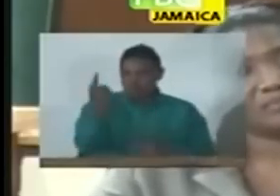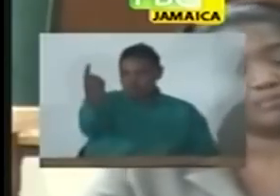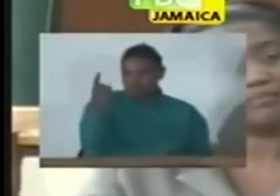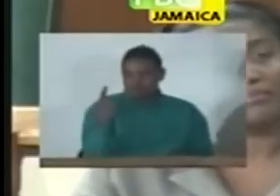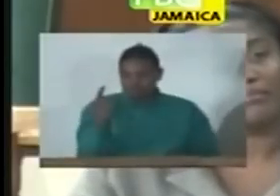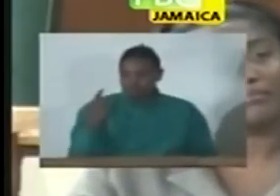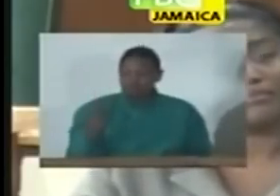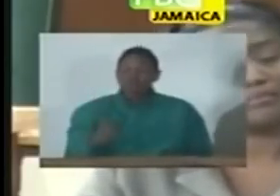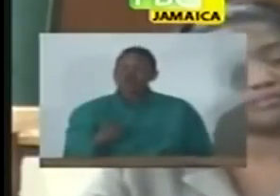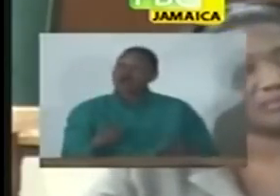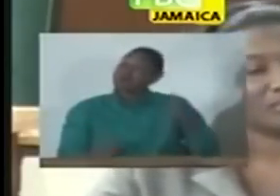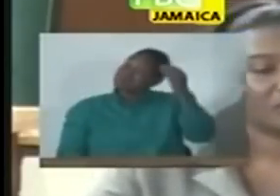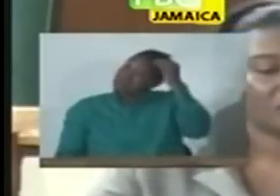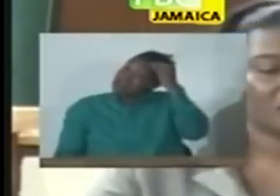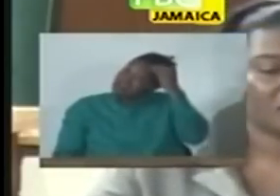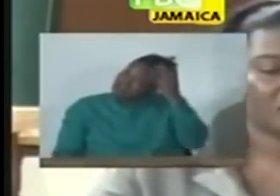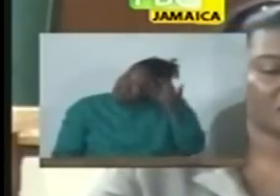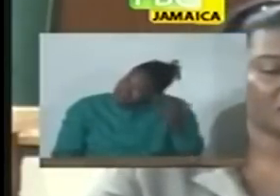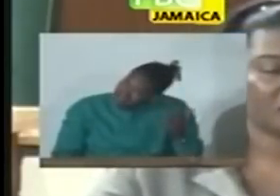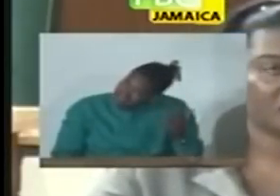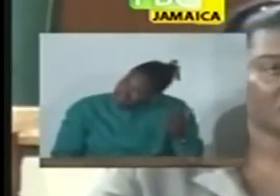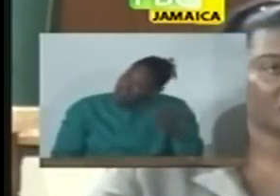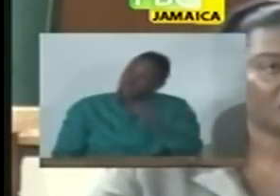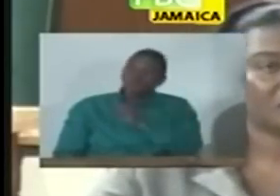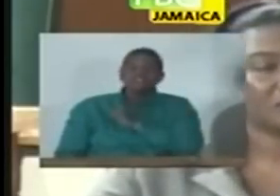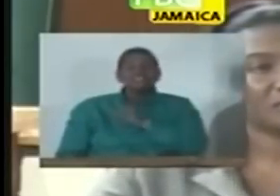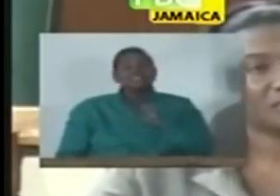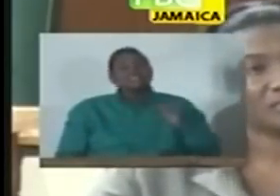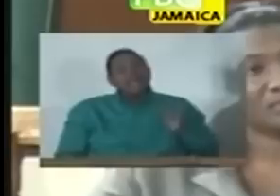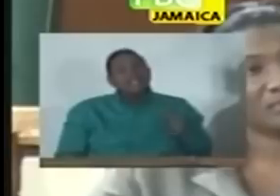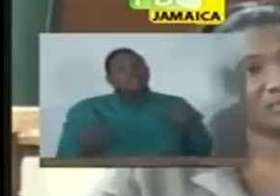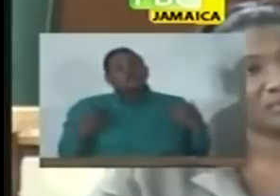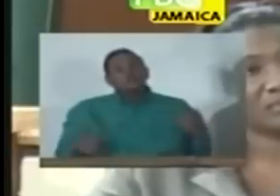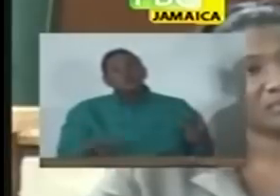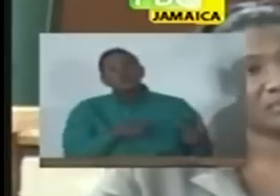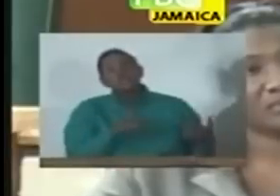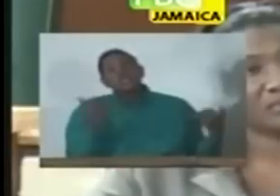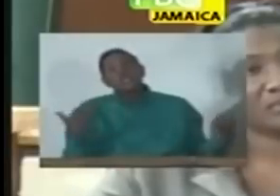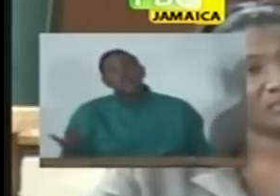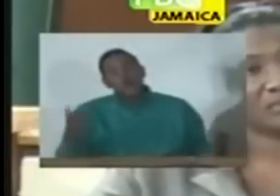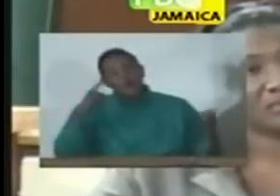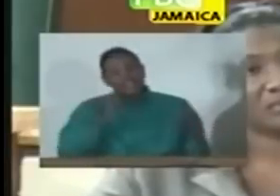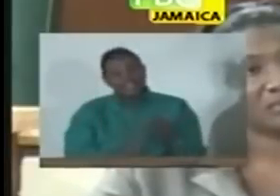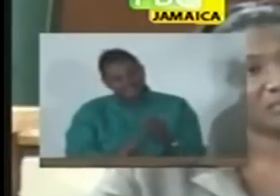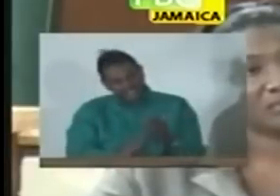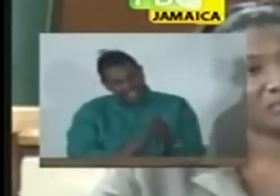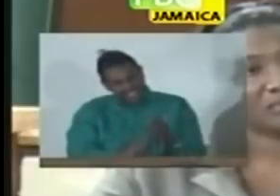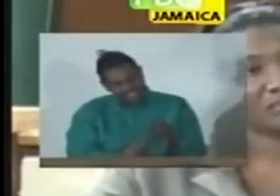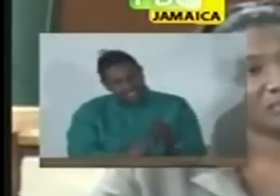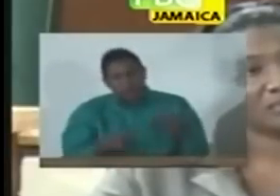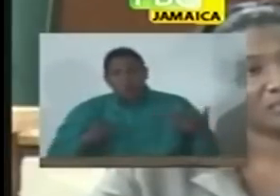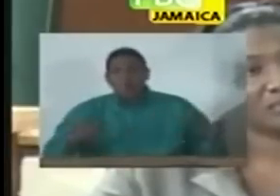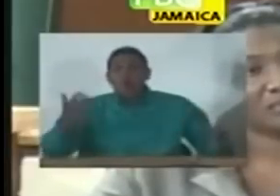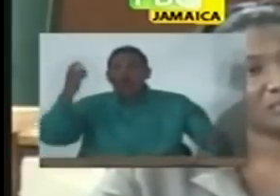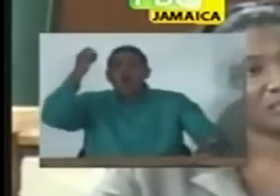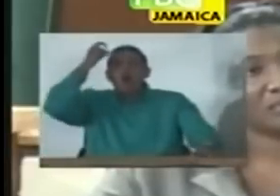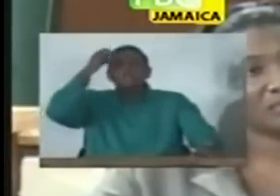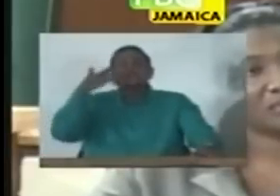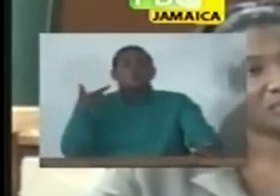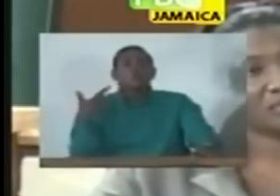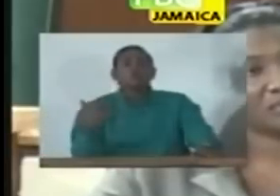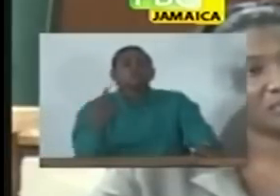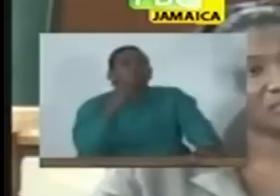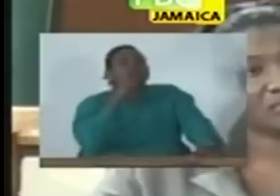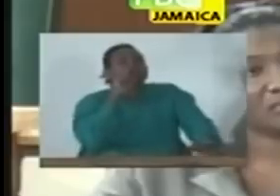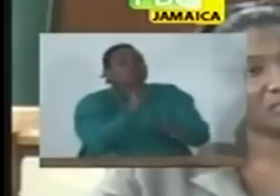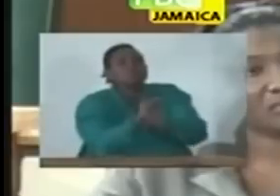I have indicated to the Senate that we're investigating. We're seeking to understand the case more